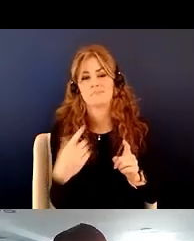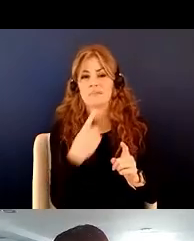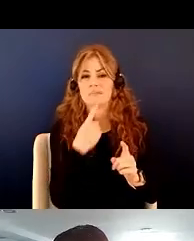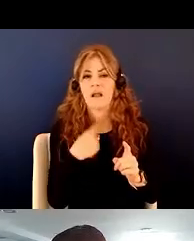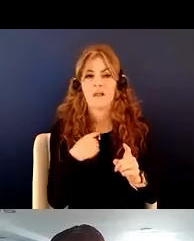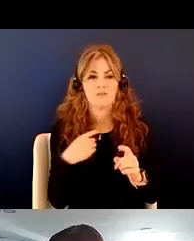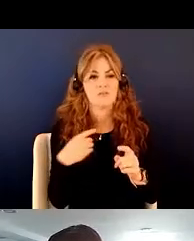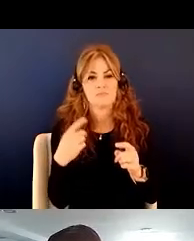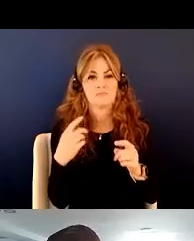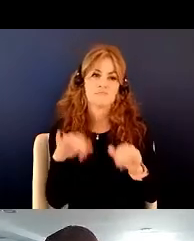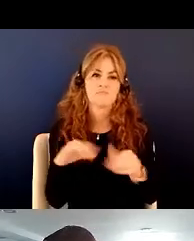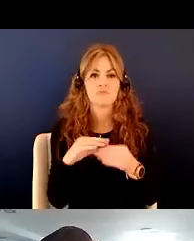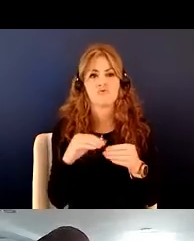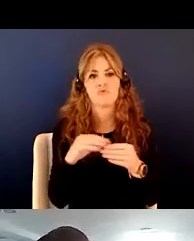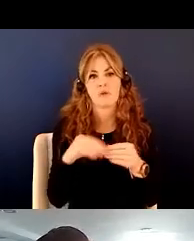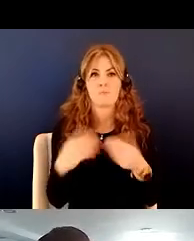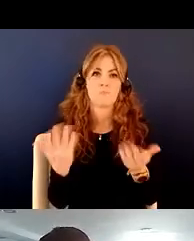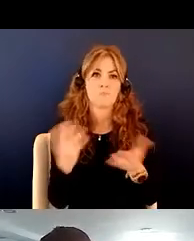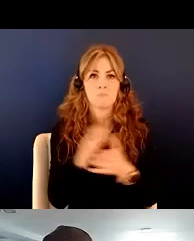story.